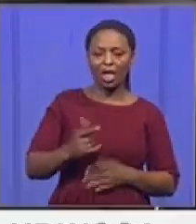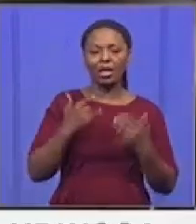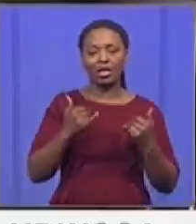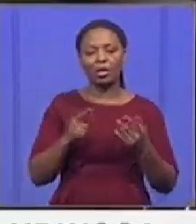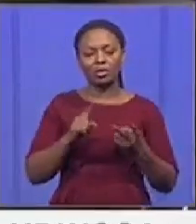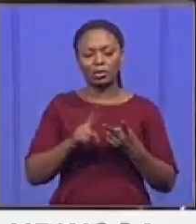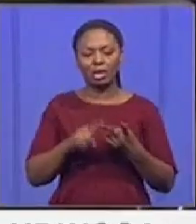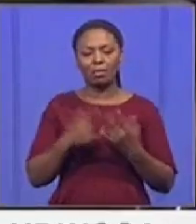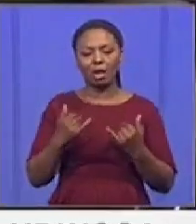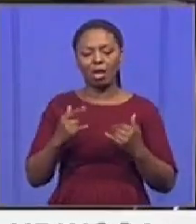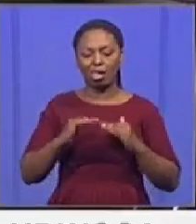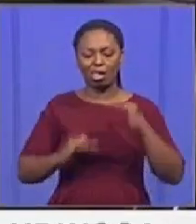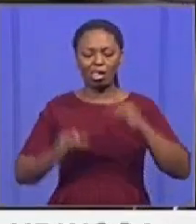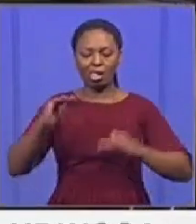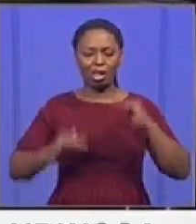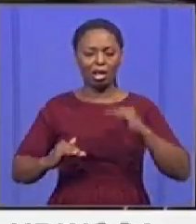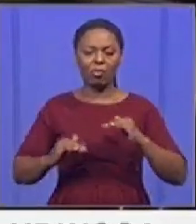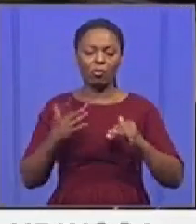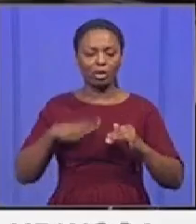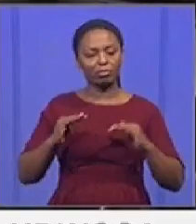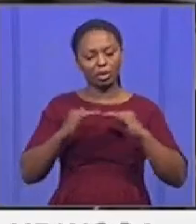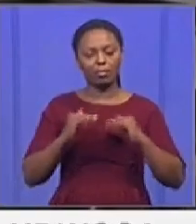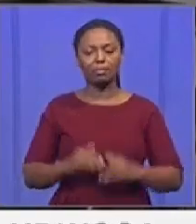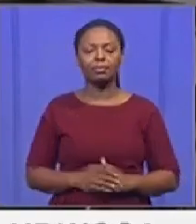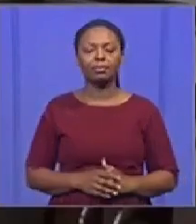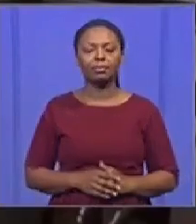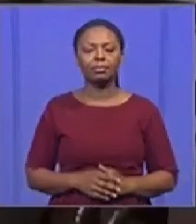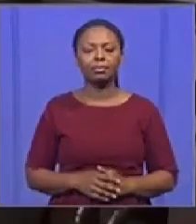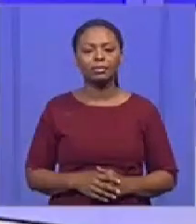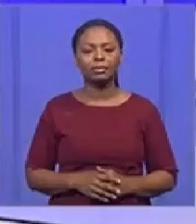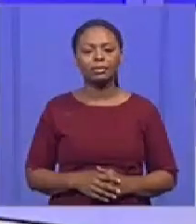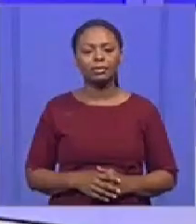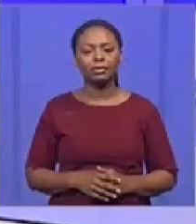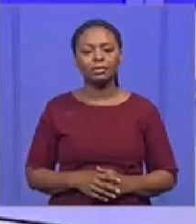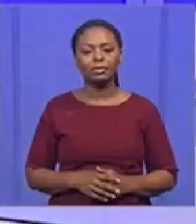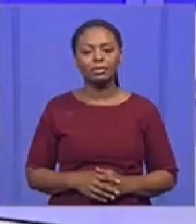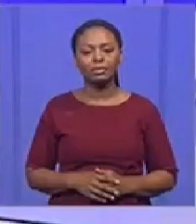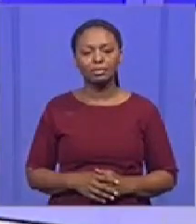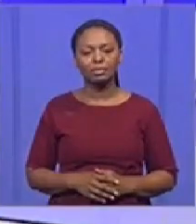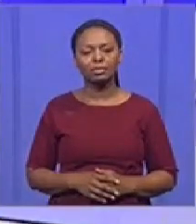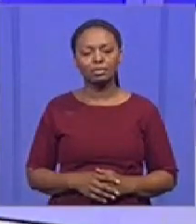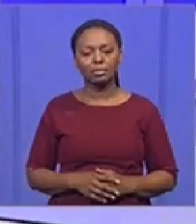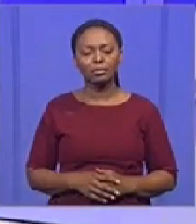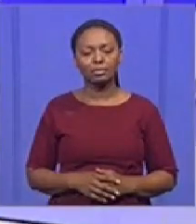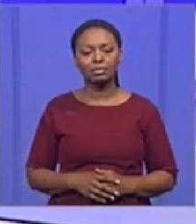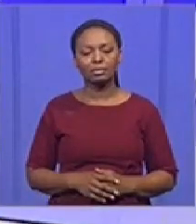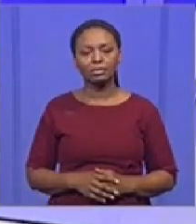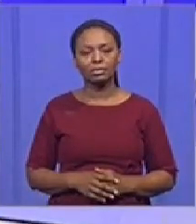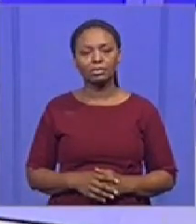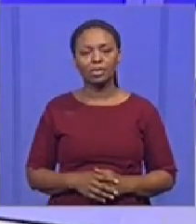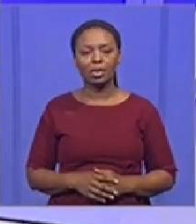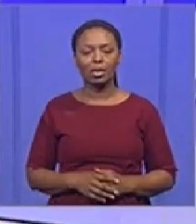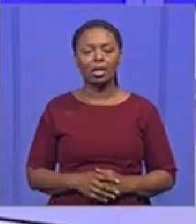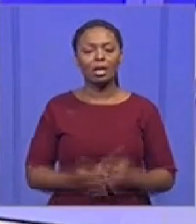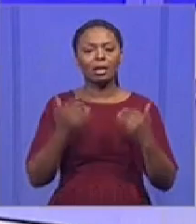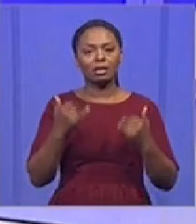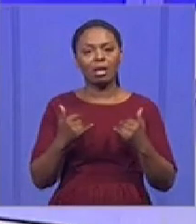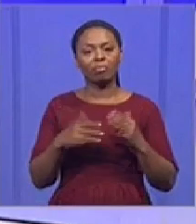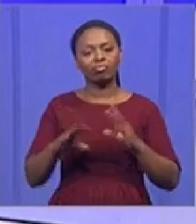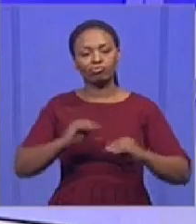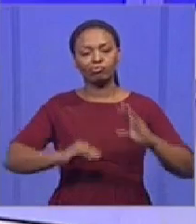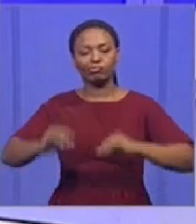go sa lekalekane. Go tsogile ke tsaetsego gore